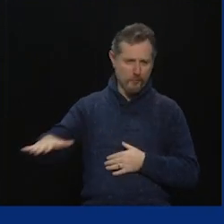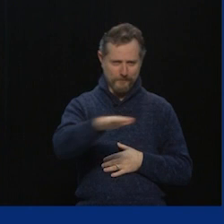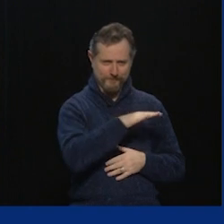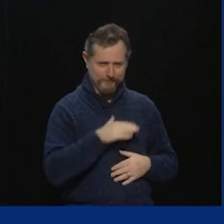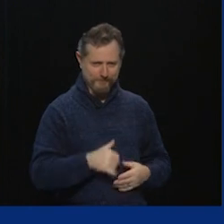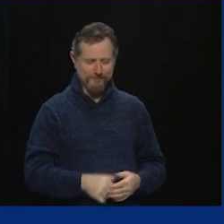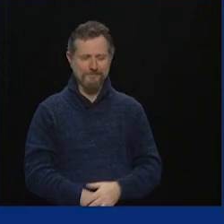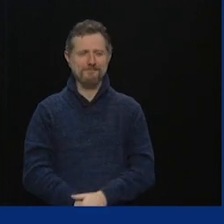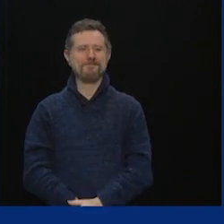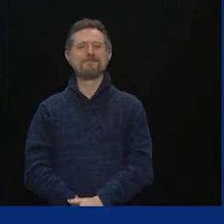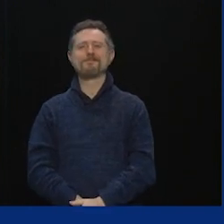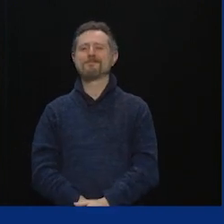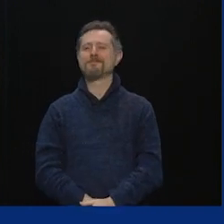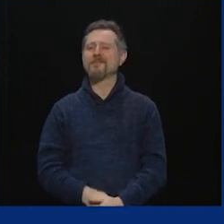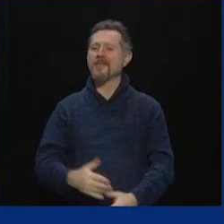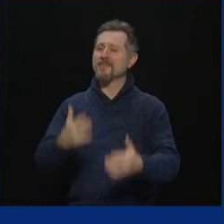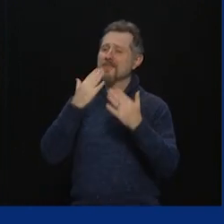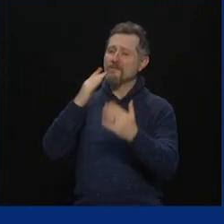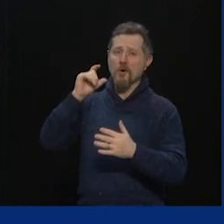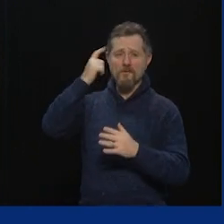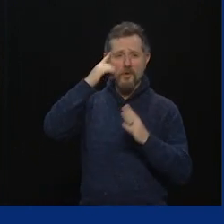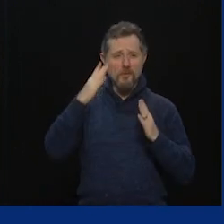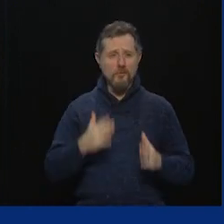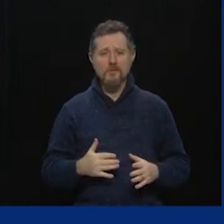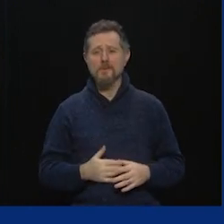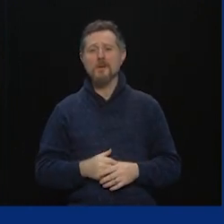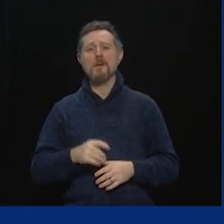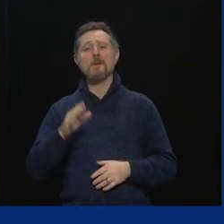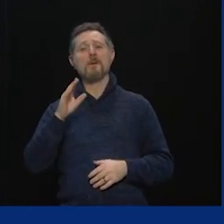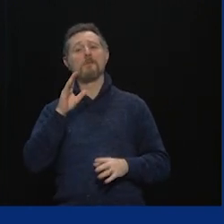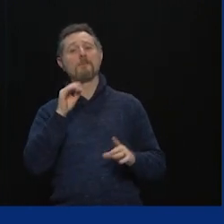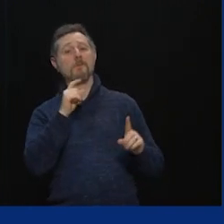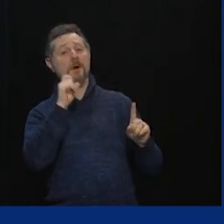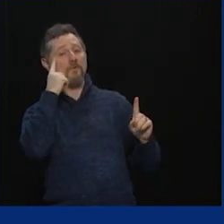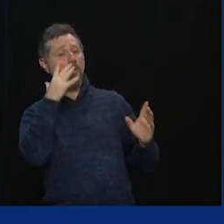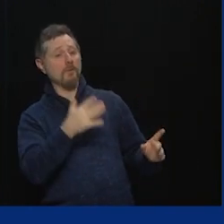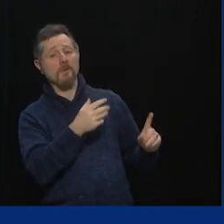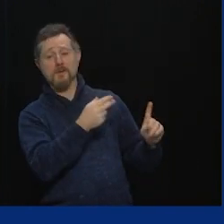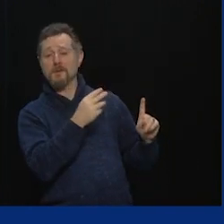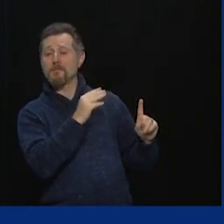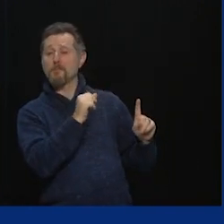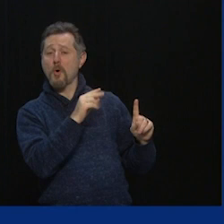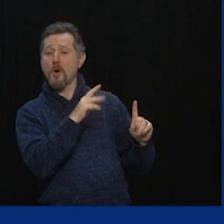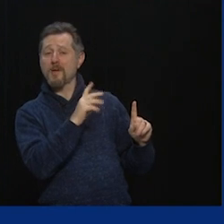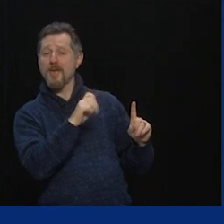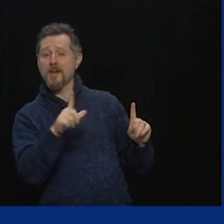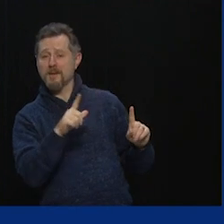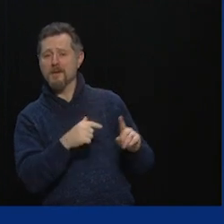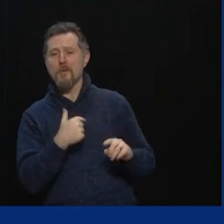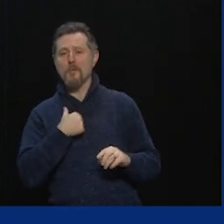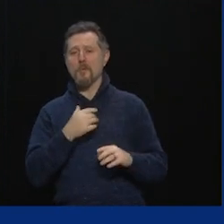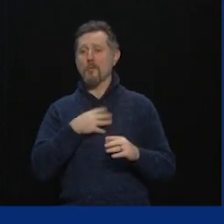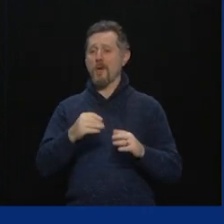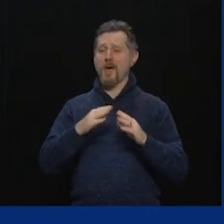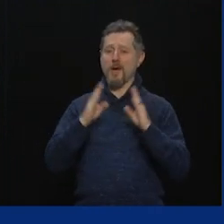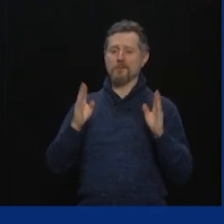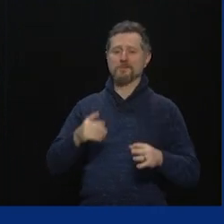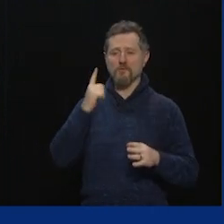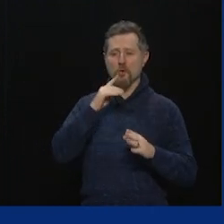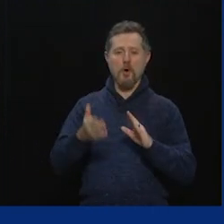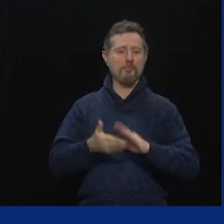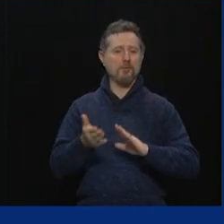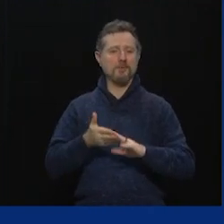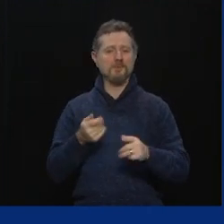Thank you, Governor Hochul, and I want to thank Governor Markell and the White House for this Operation Allies